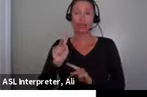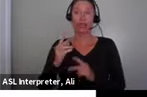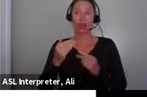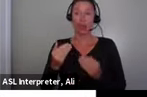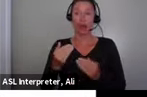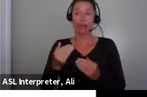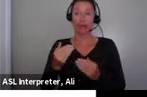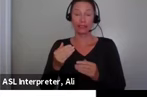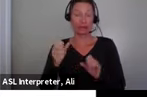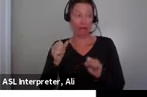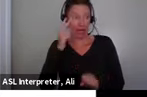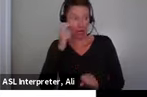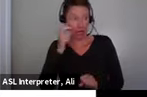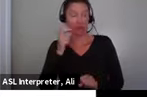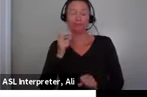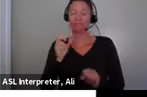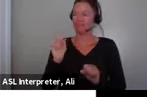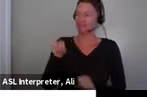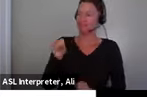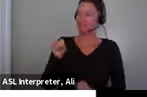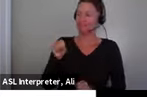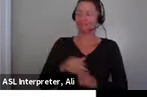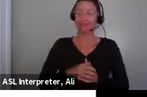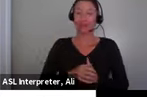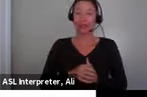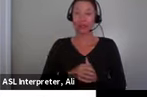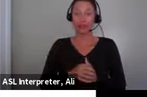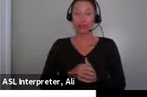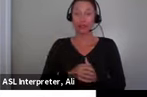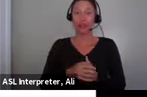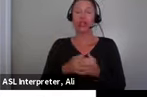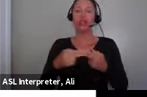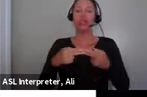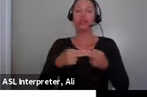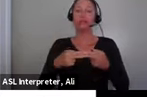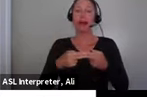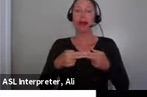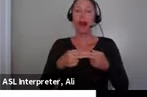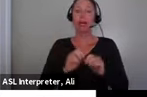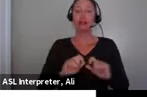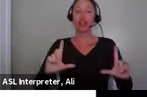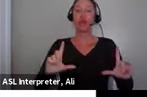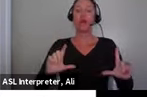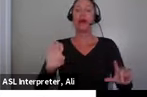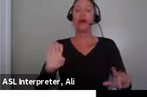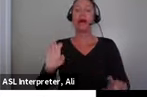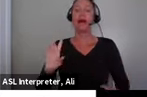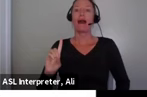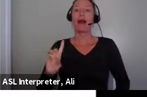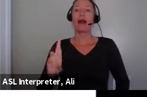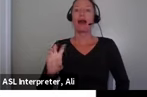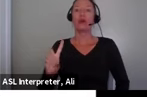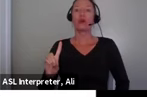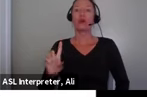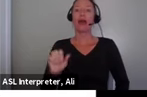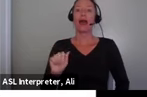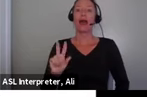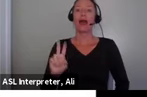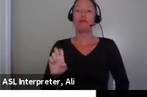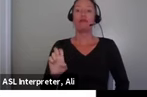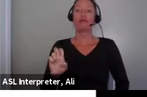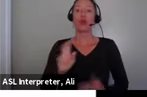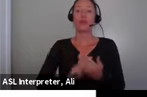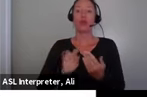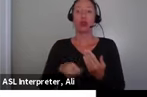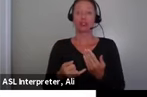Can you hear me? Yes, we can. All right. Let's go to the slide that shows the Edwards Avenue project. And then I have